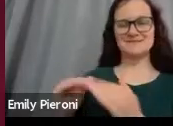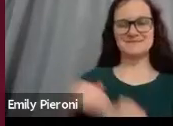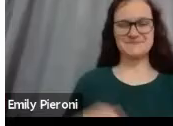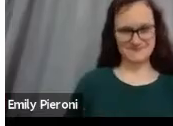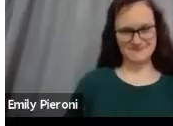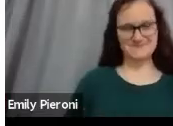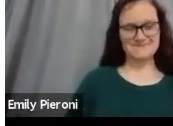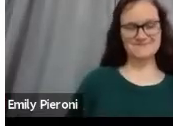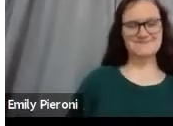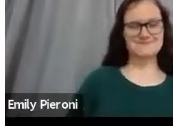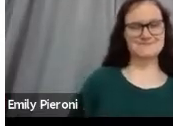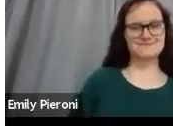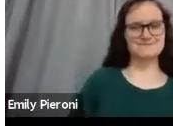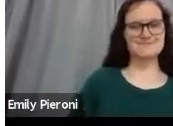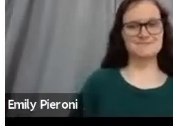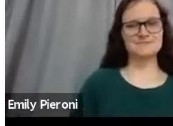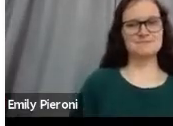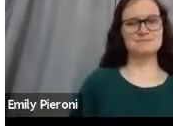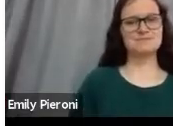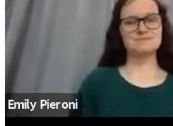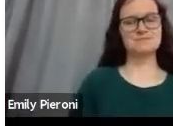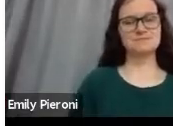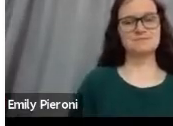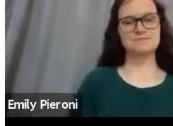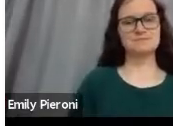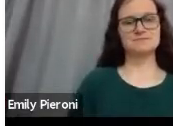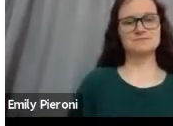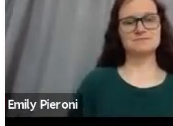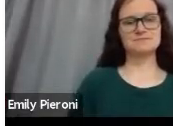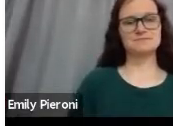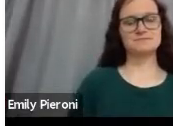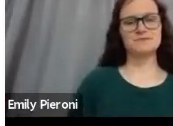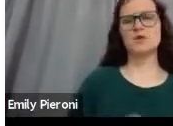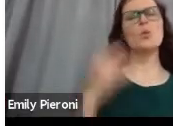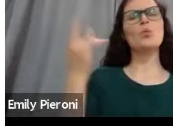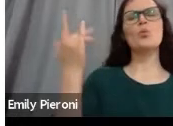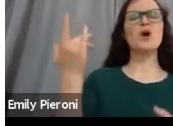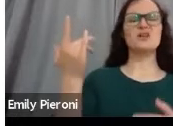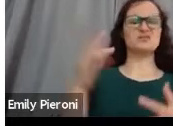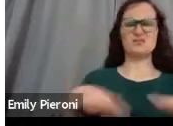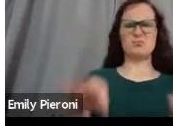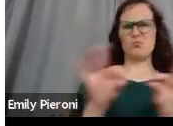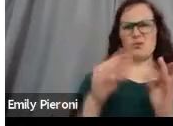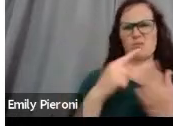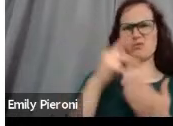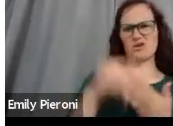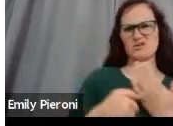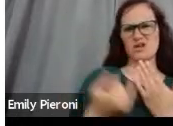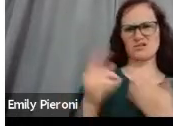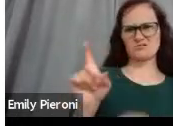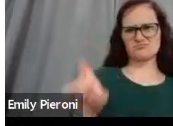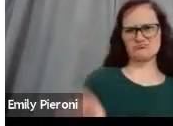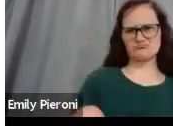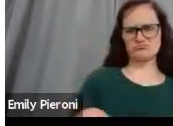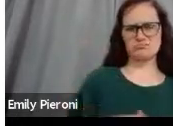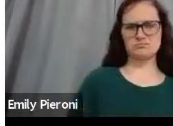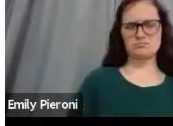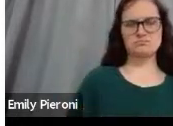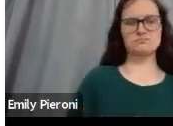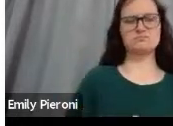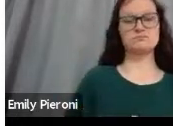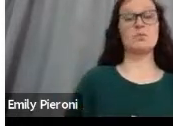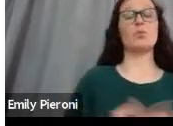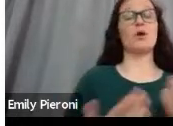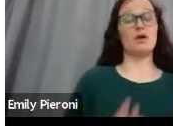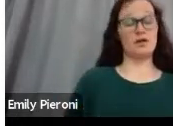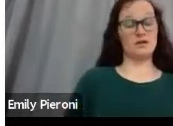projects. So why is this project important? Why was the study important? Well, we've learned throughout